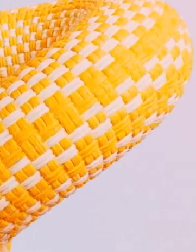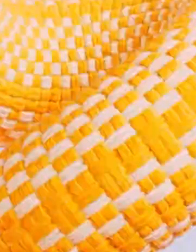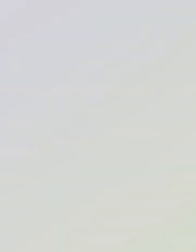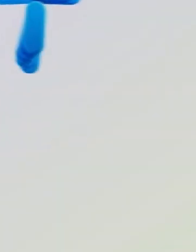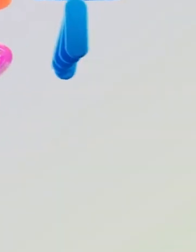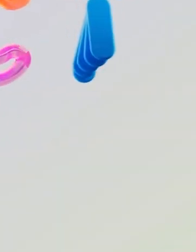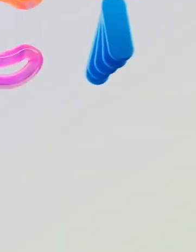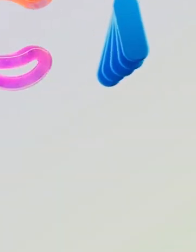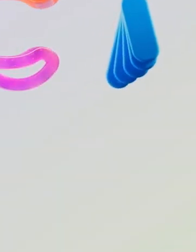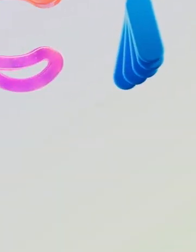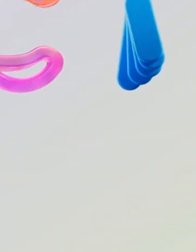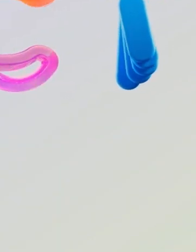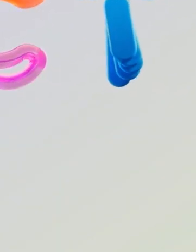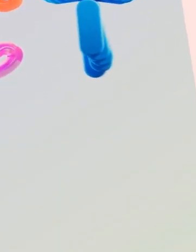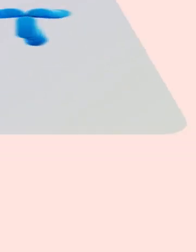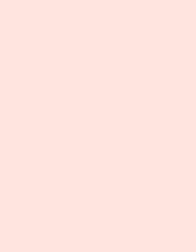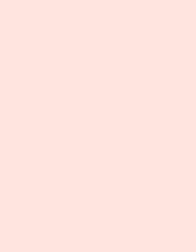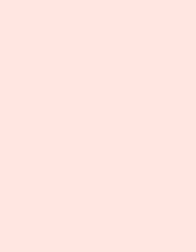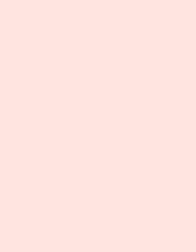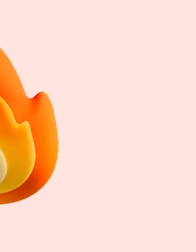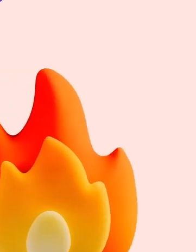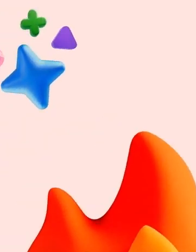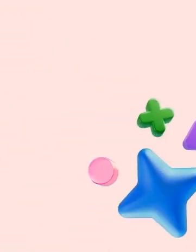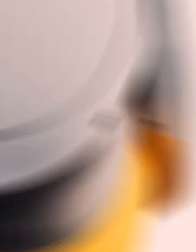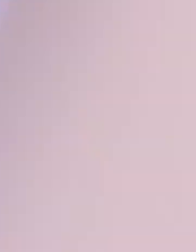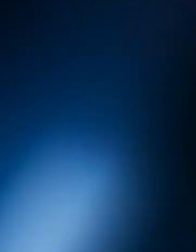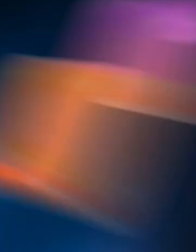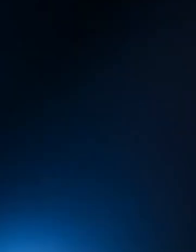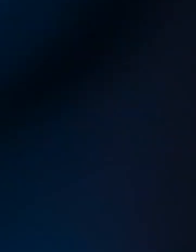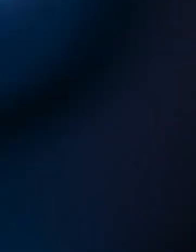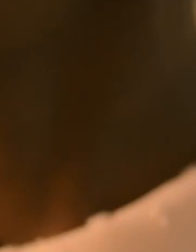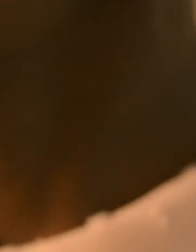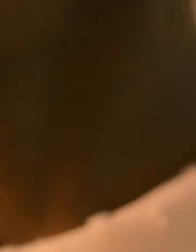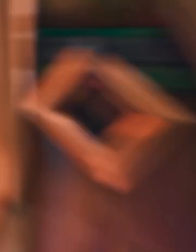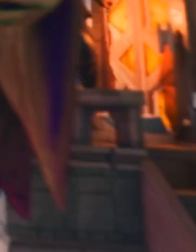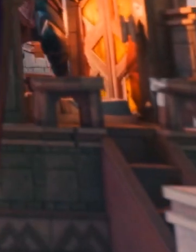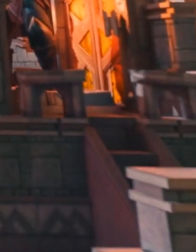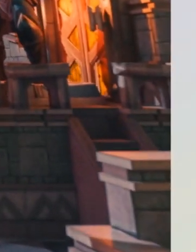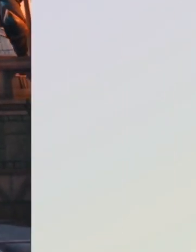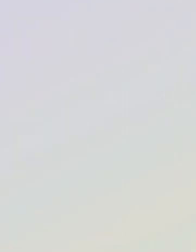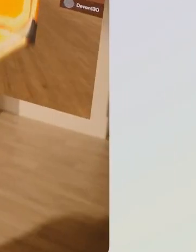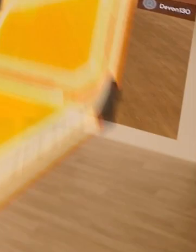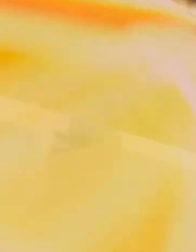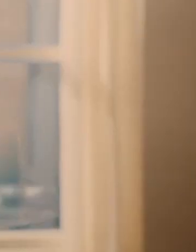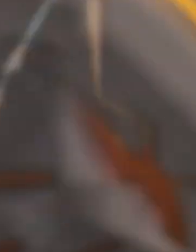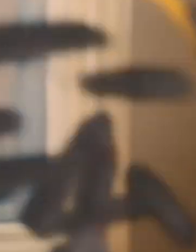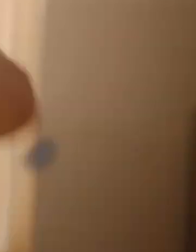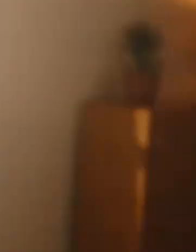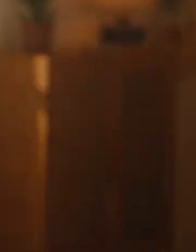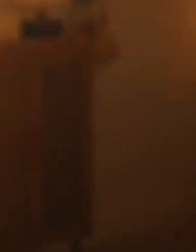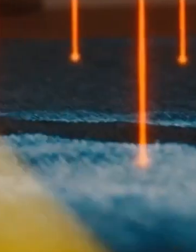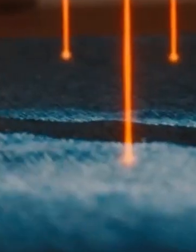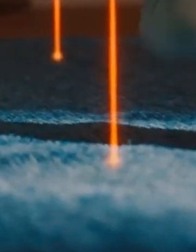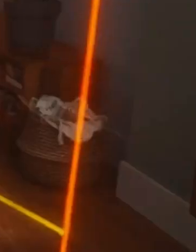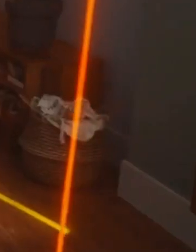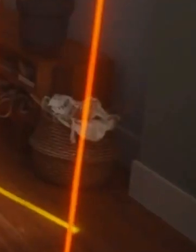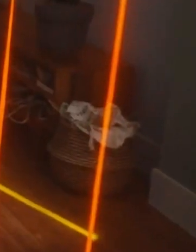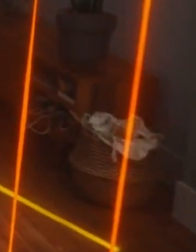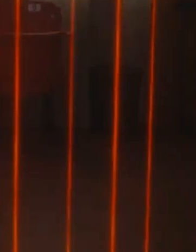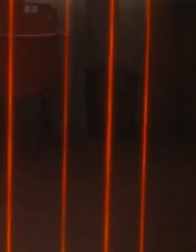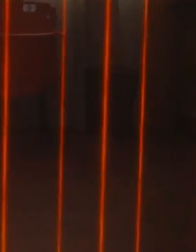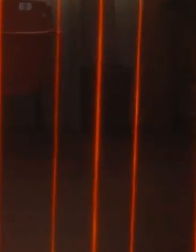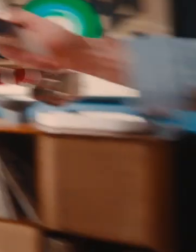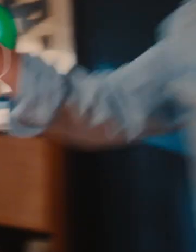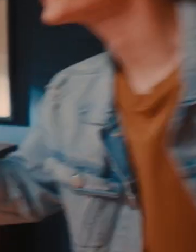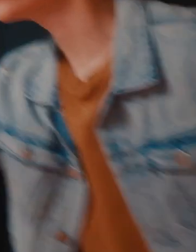with me, cause I see the future. Let me show you what's next. Let me show you what's next. What's next, what's